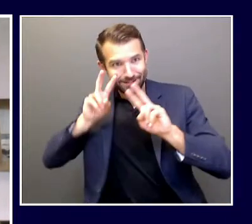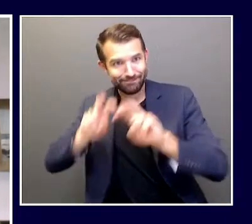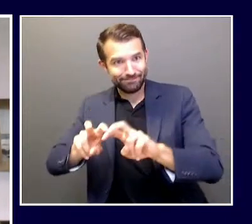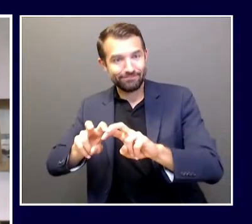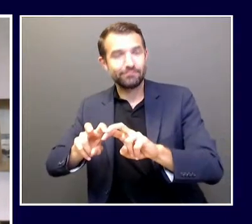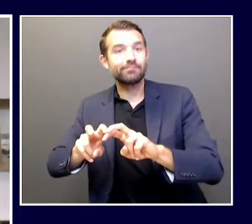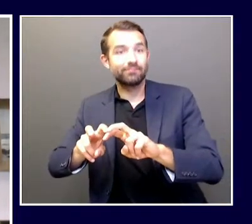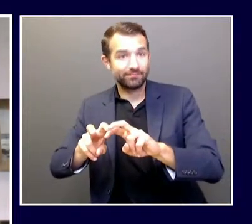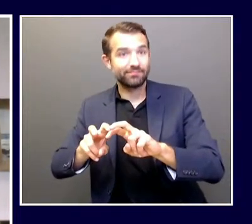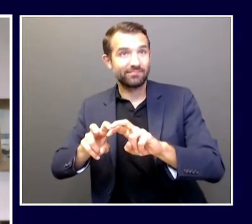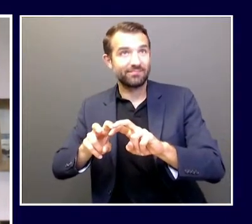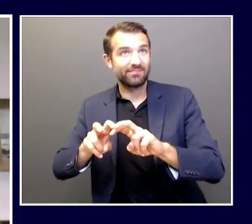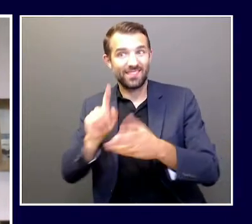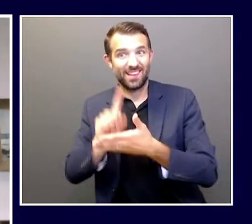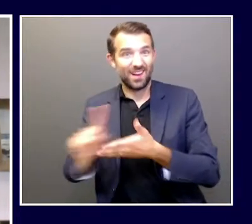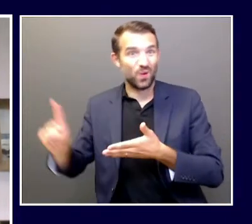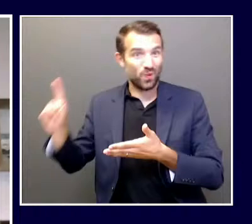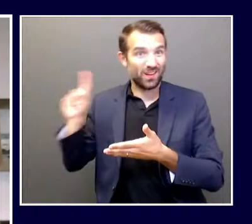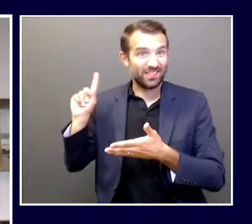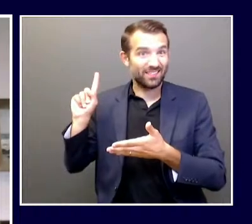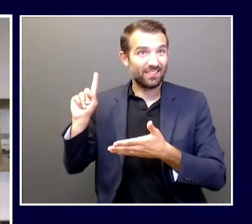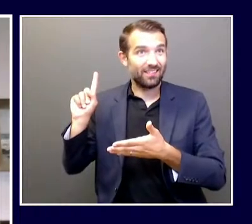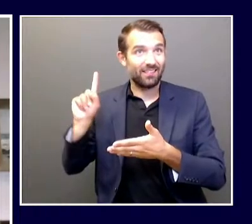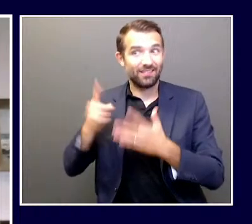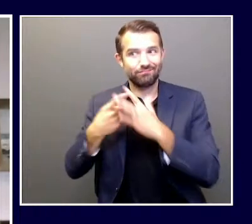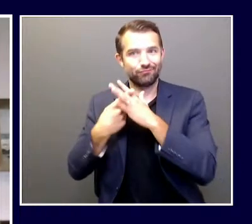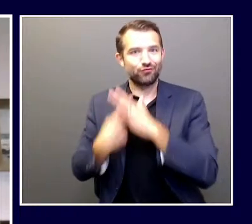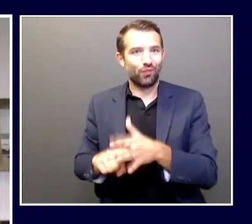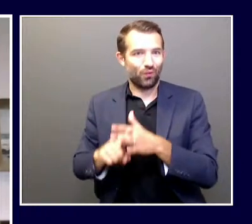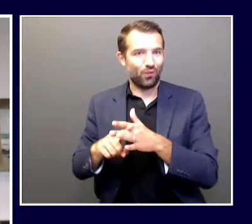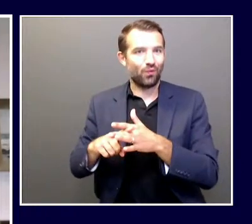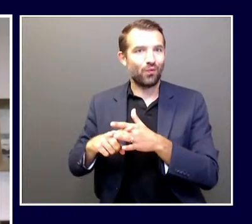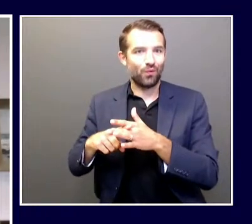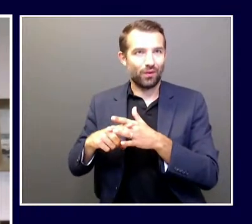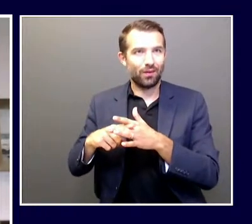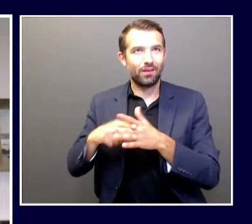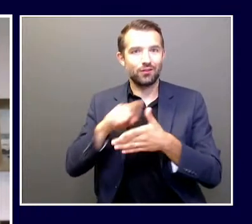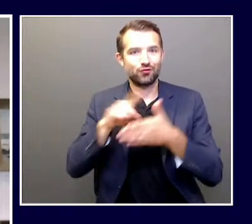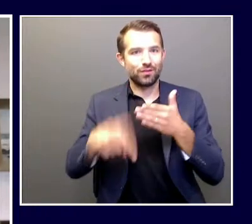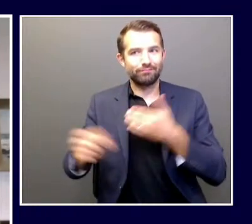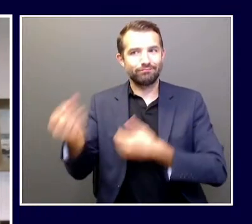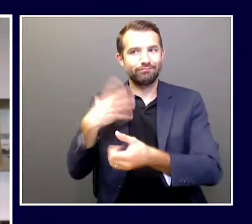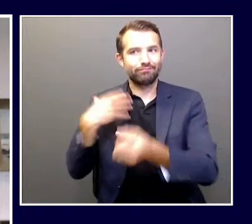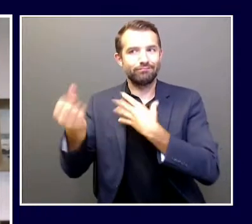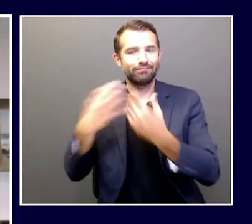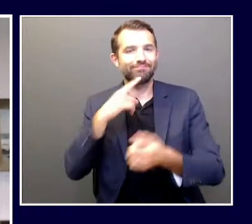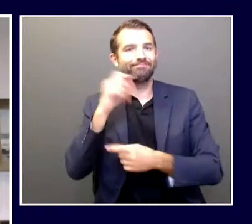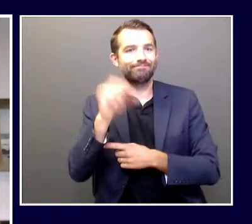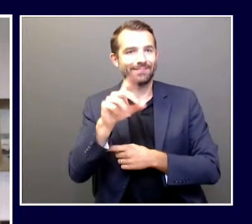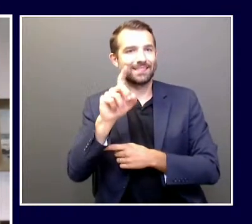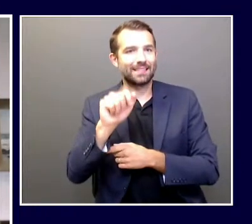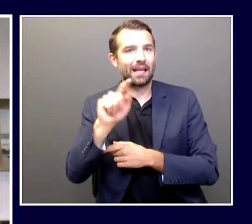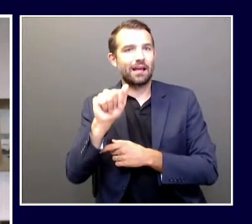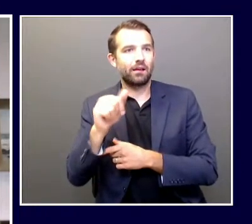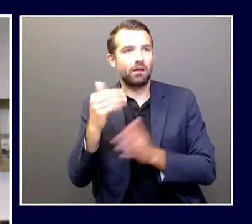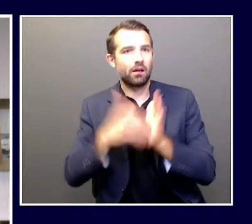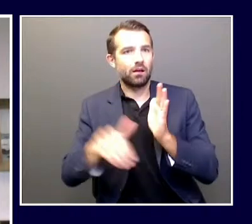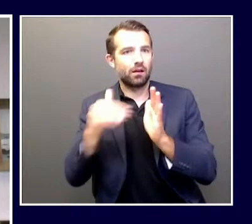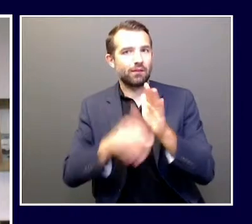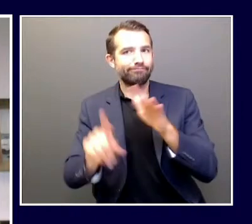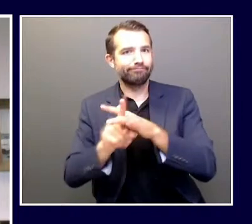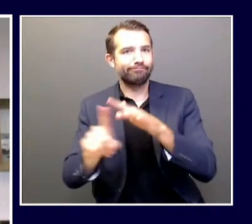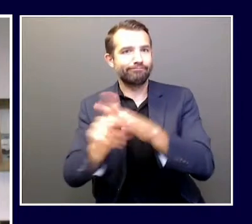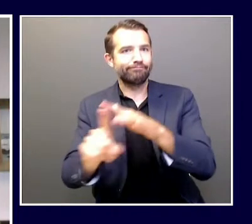100% of those samples that we were sending for sequencing were coming back as the Delta variant. This week it's 98%, but